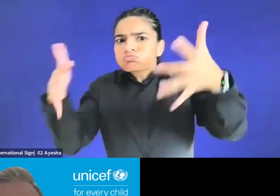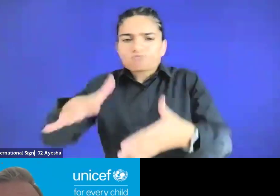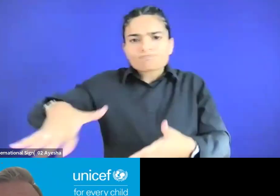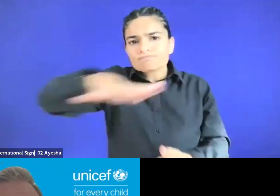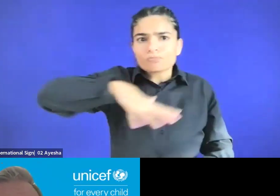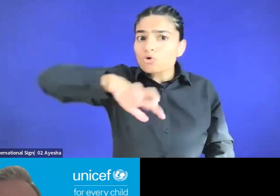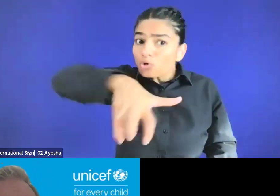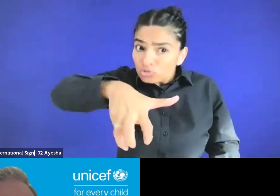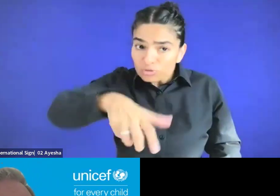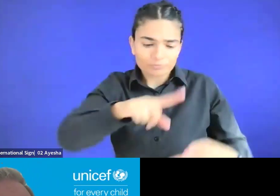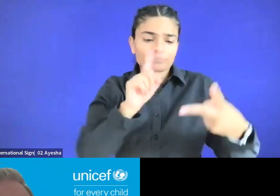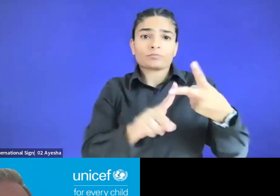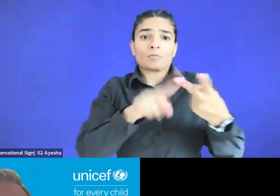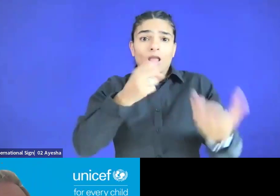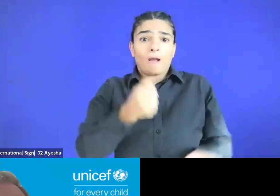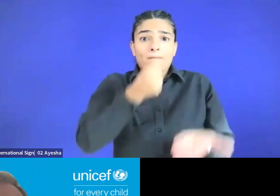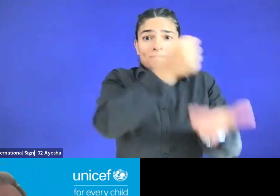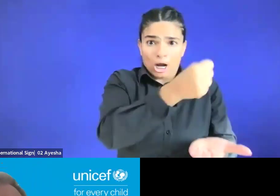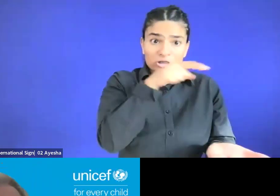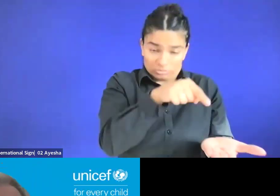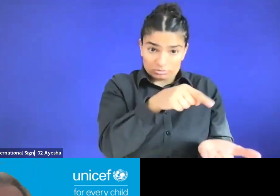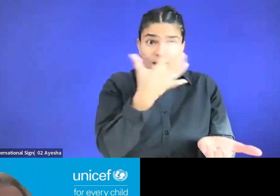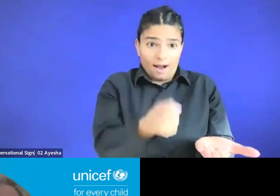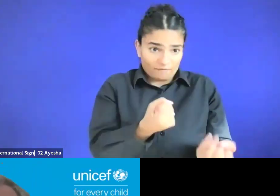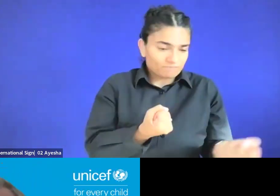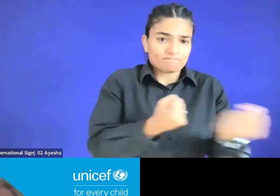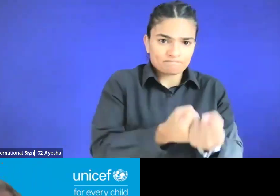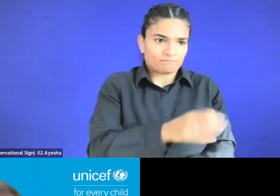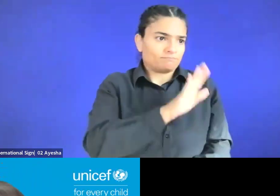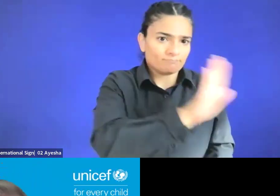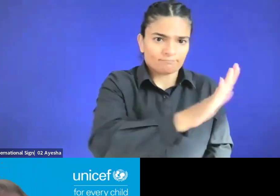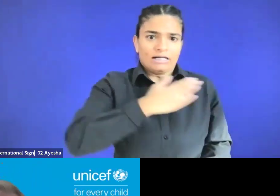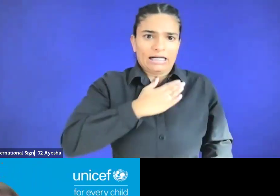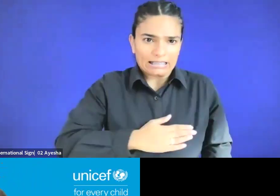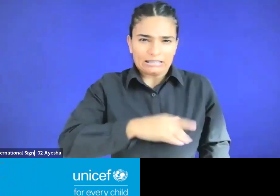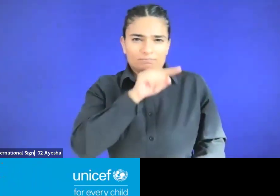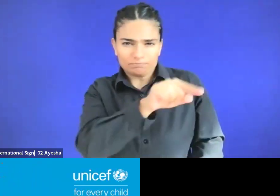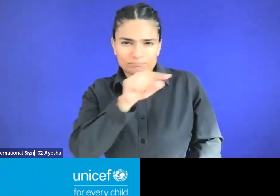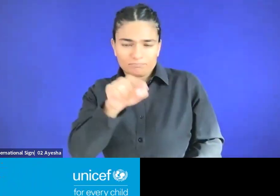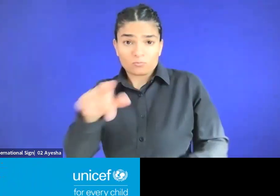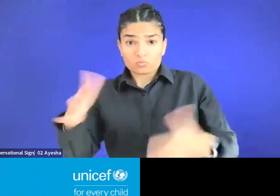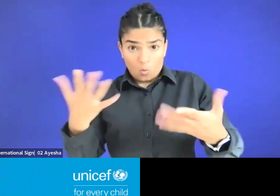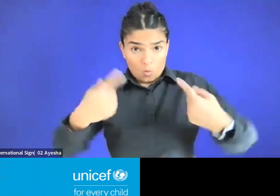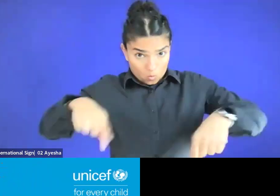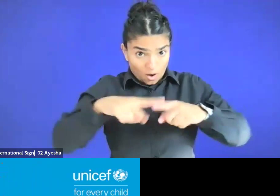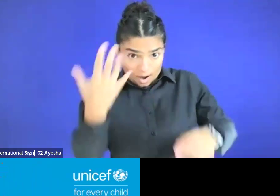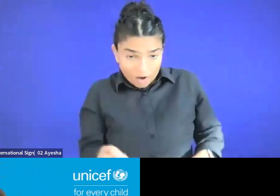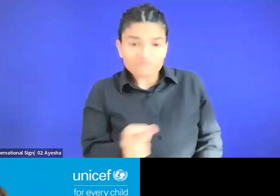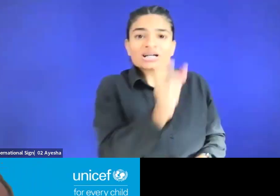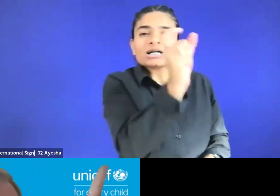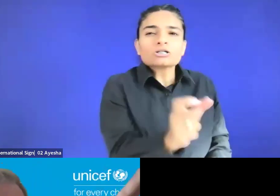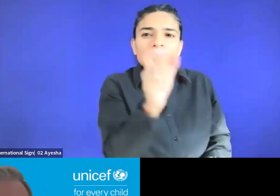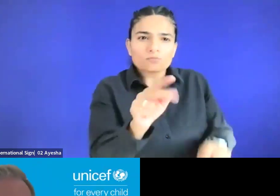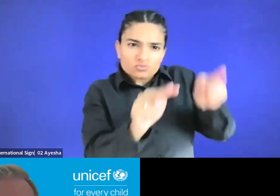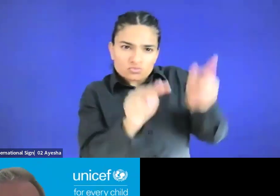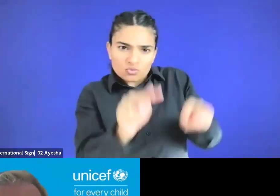individualized assessment to define what will be available according to the individual needs? I have a sense that you started to answer the question with